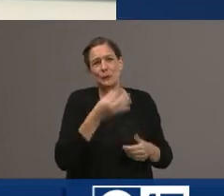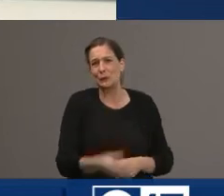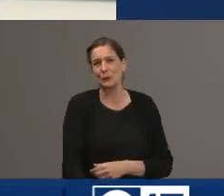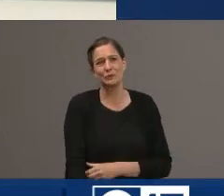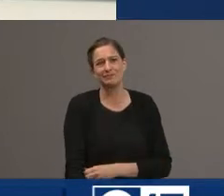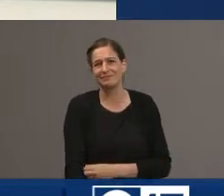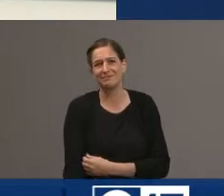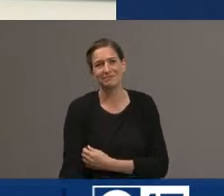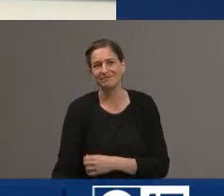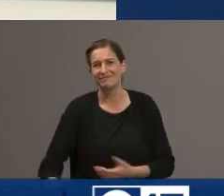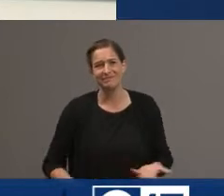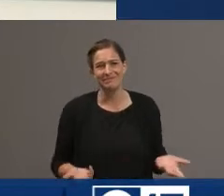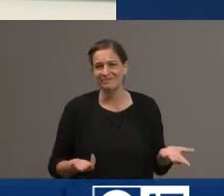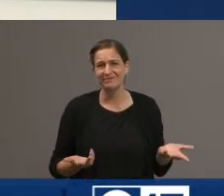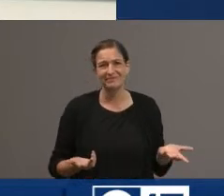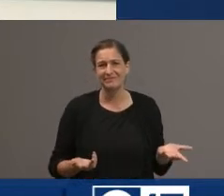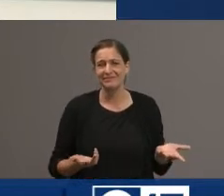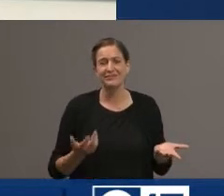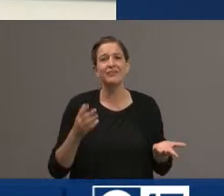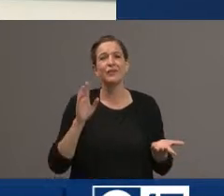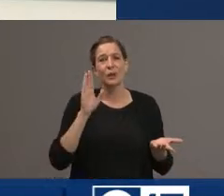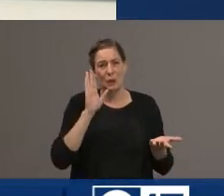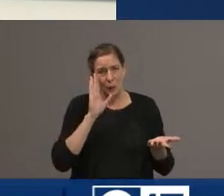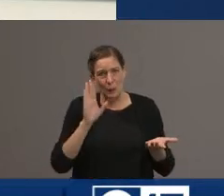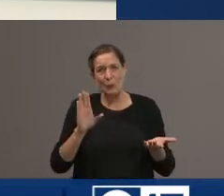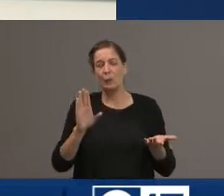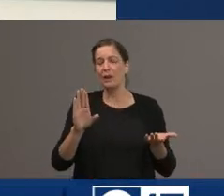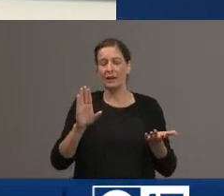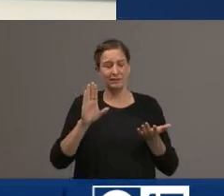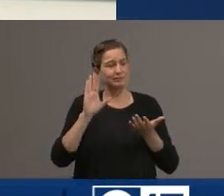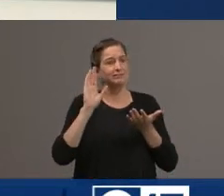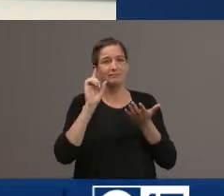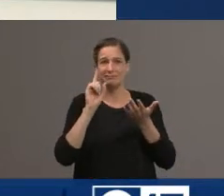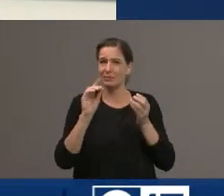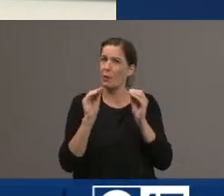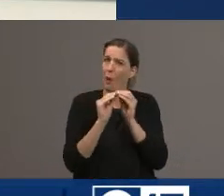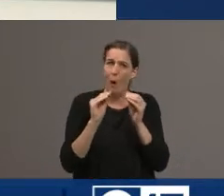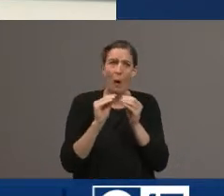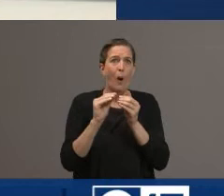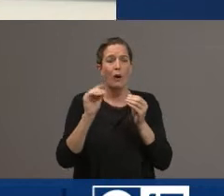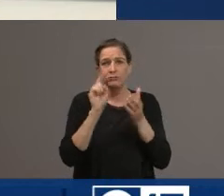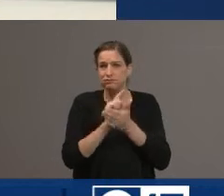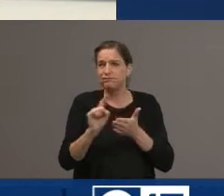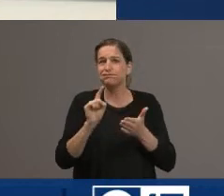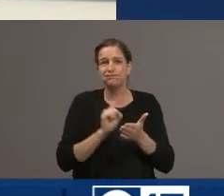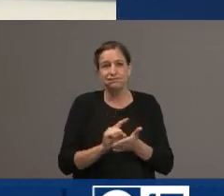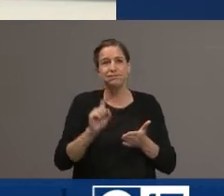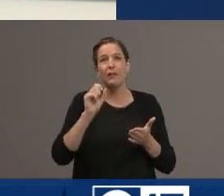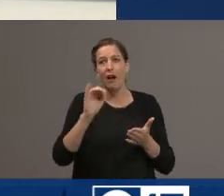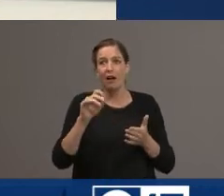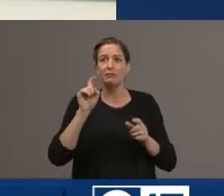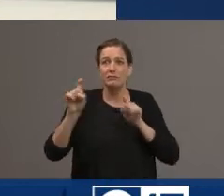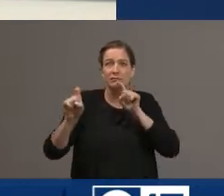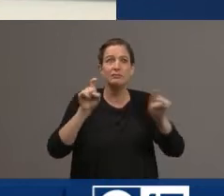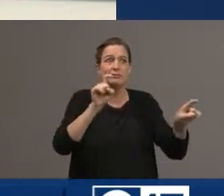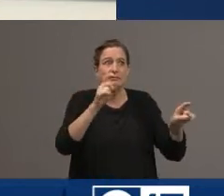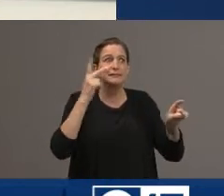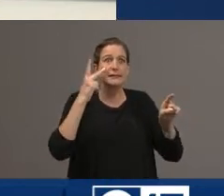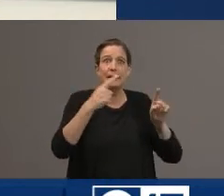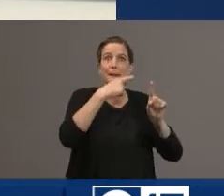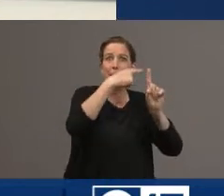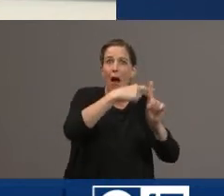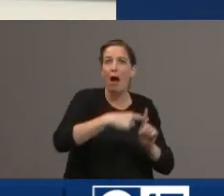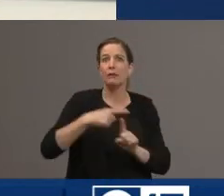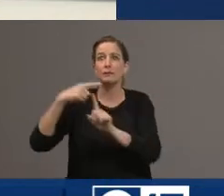here and don't have a case. The virus is widespread. It can't be stopped.